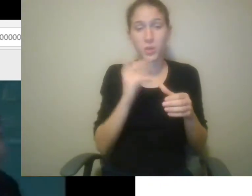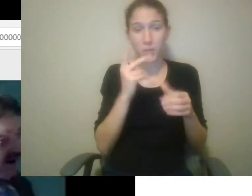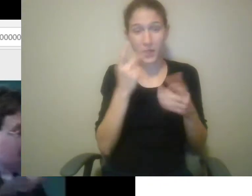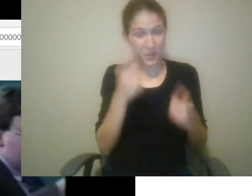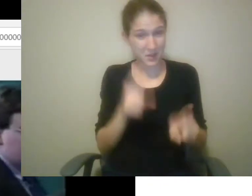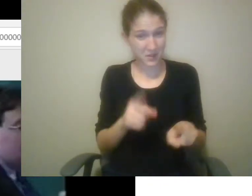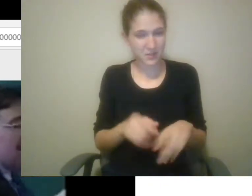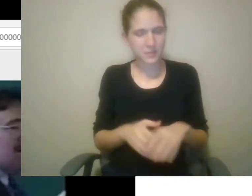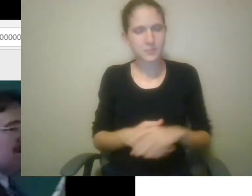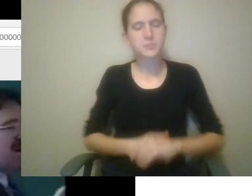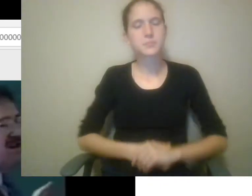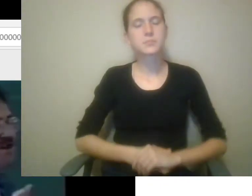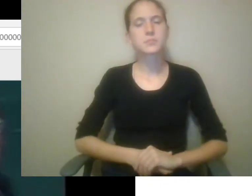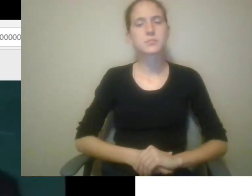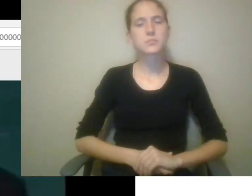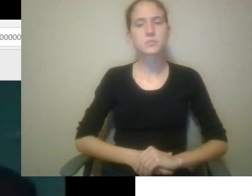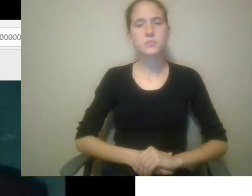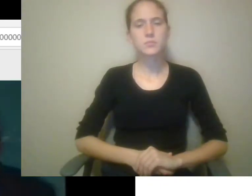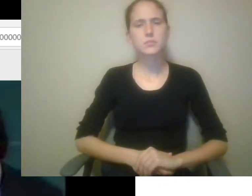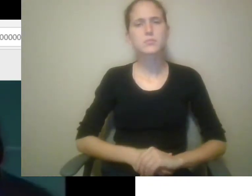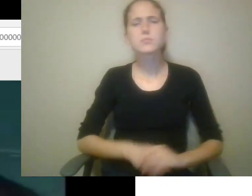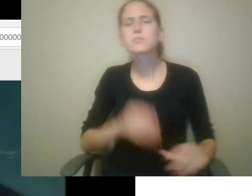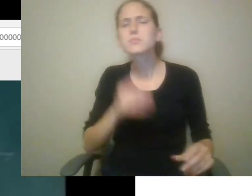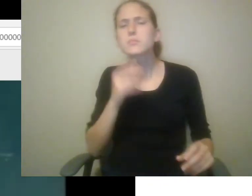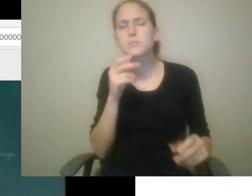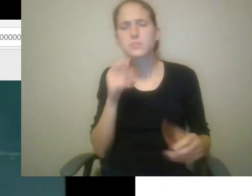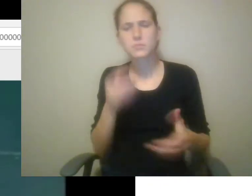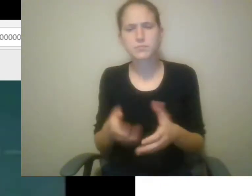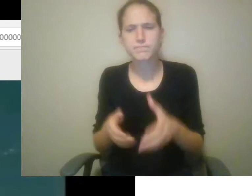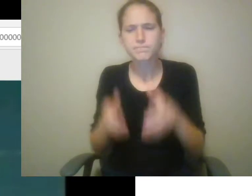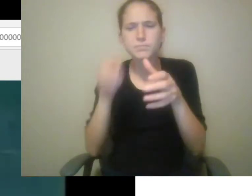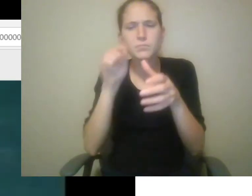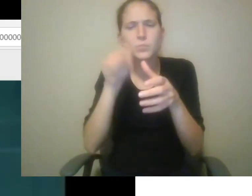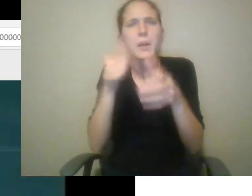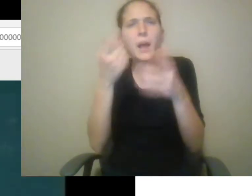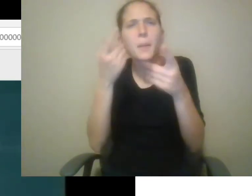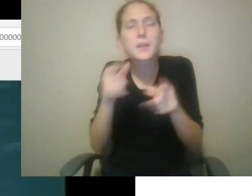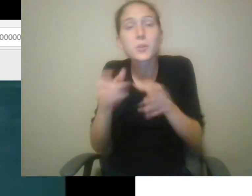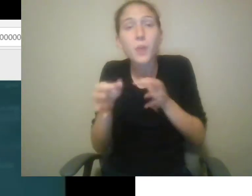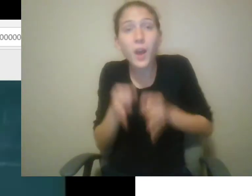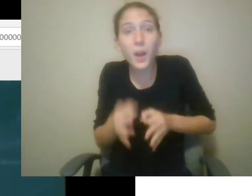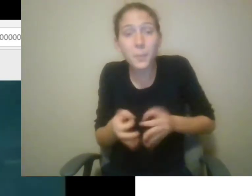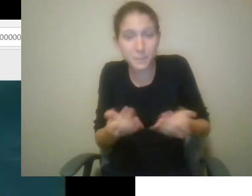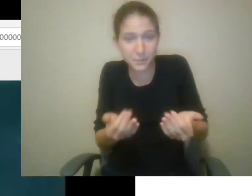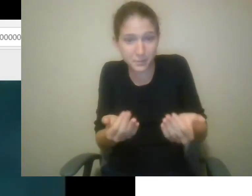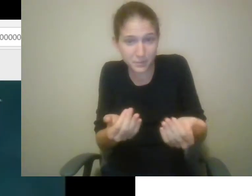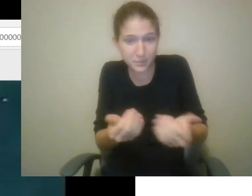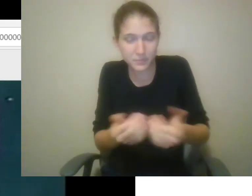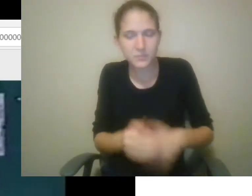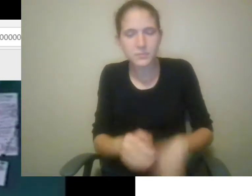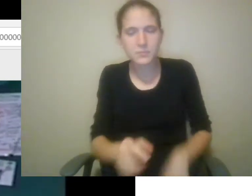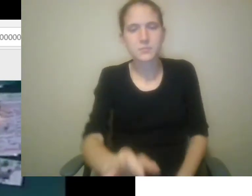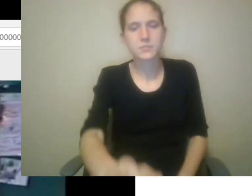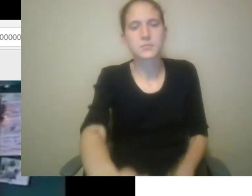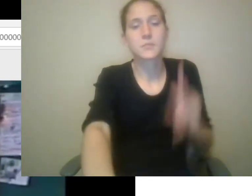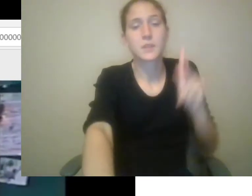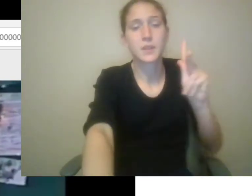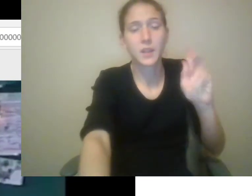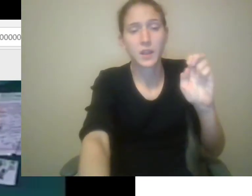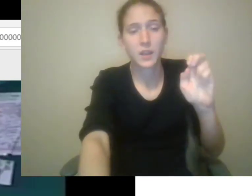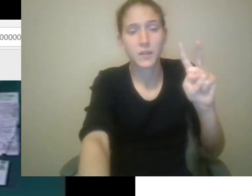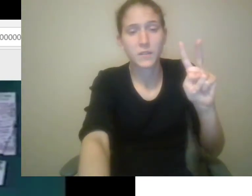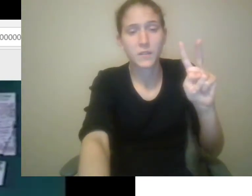Now, okay, somebody please describe what they see happening here. Somebody please explain what they see happening.